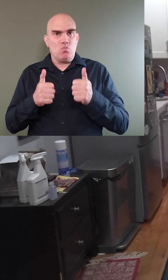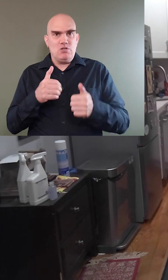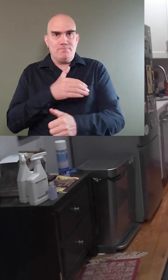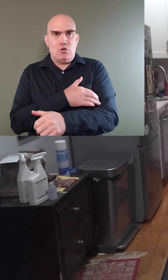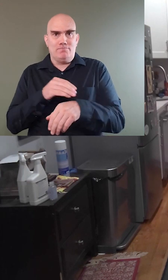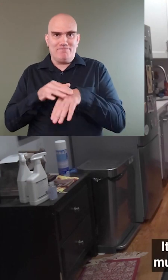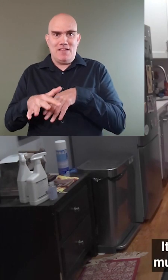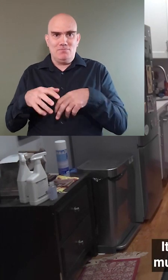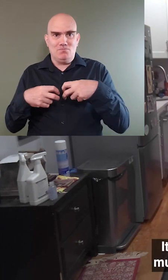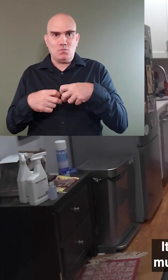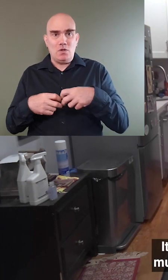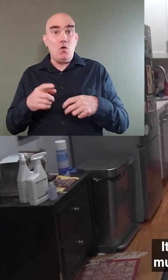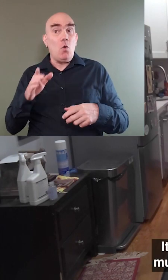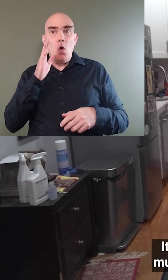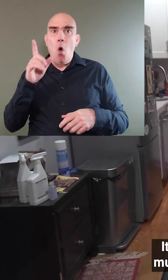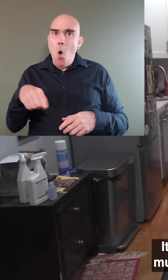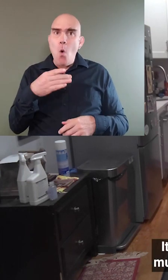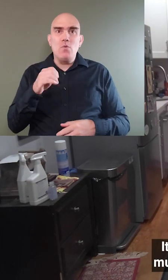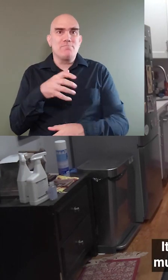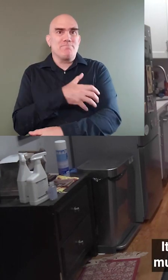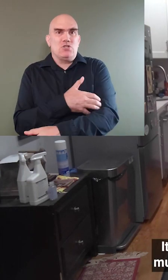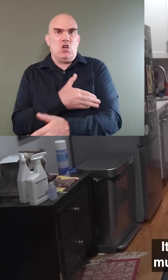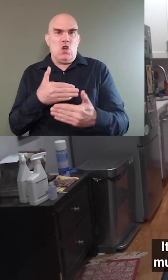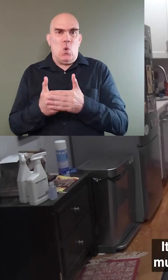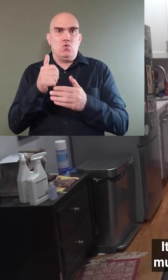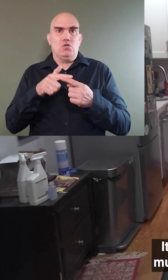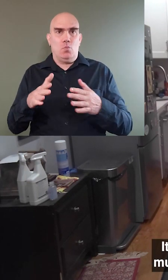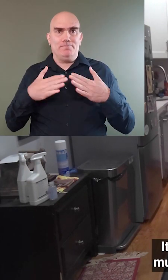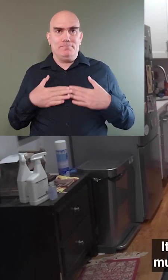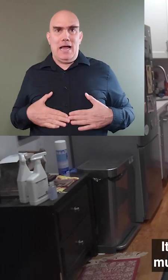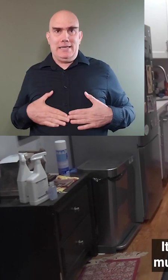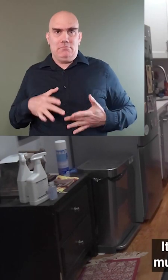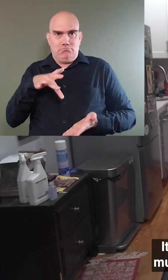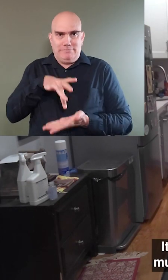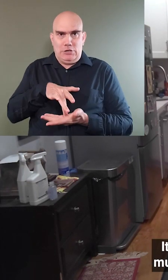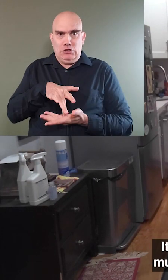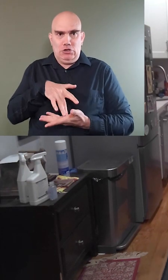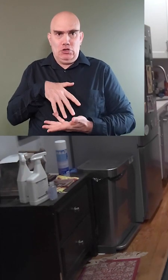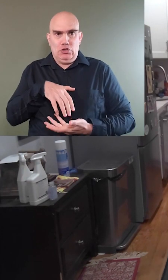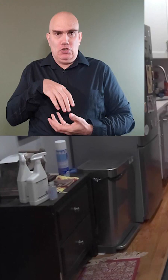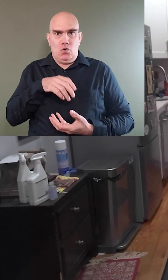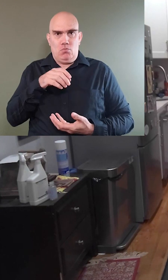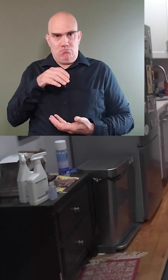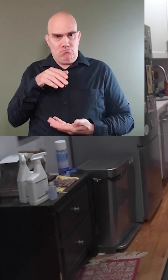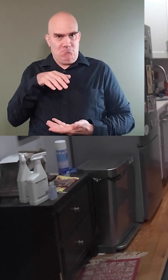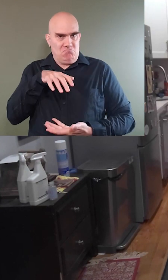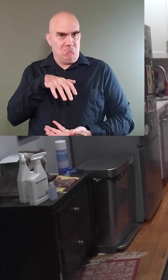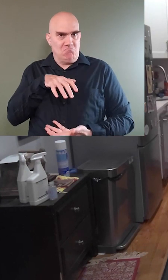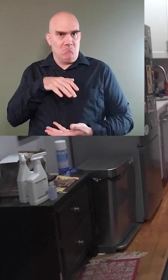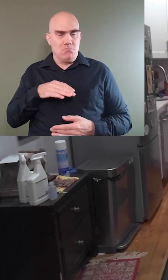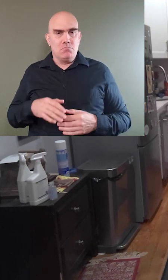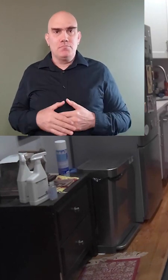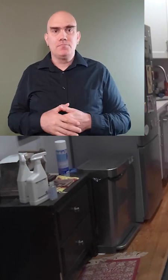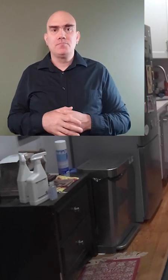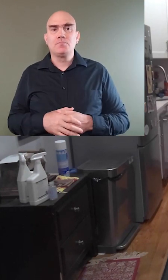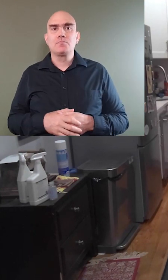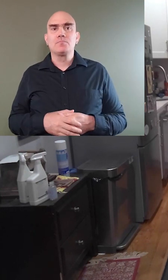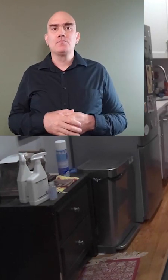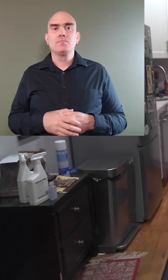joint. It's always going to be the muscles closer to your torso or closer to the middle of your